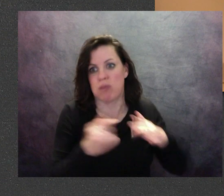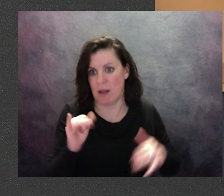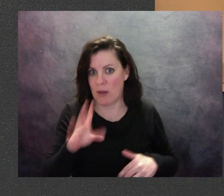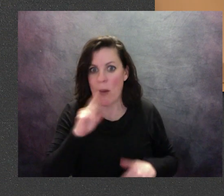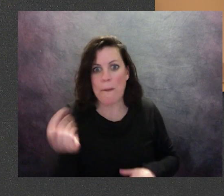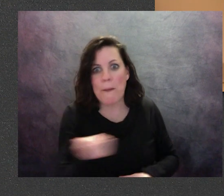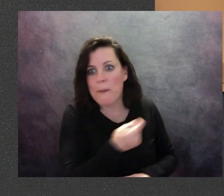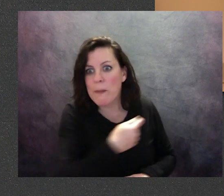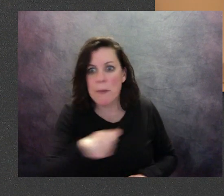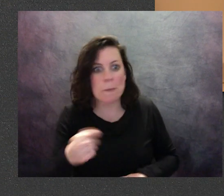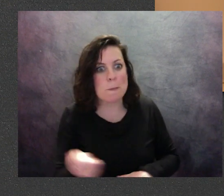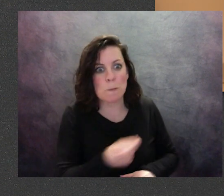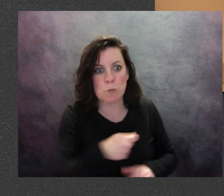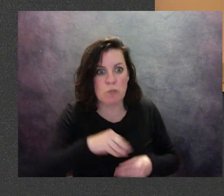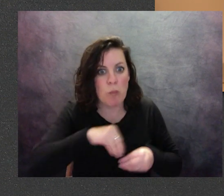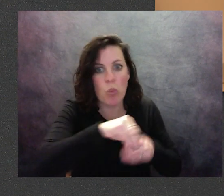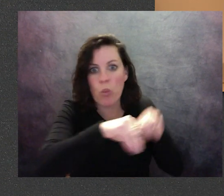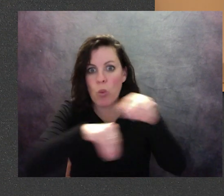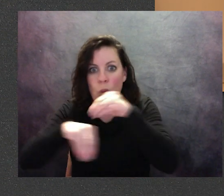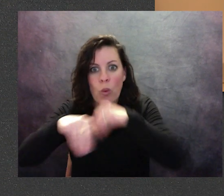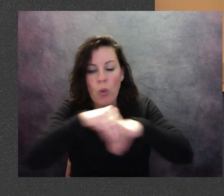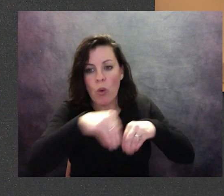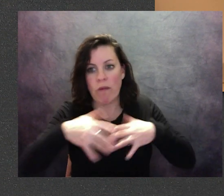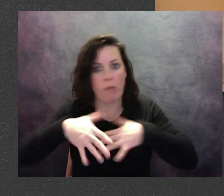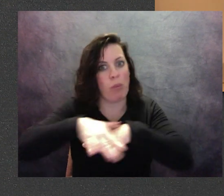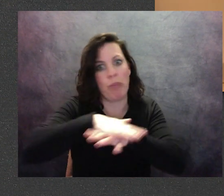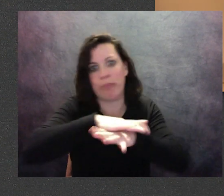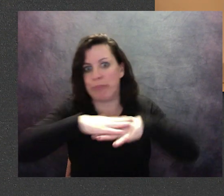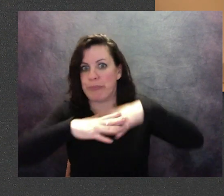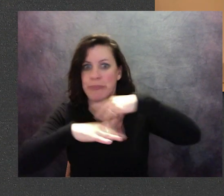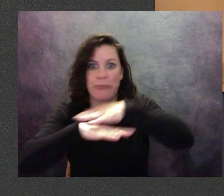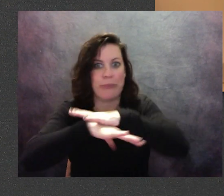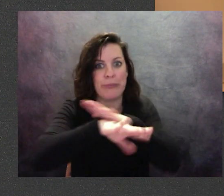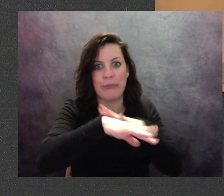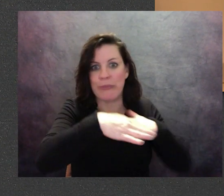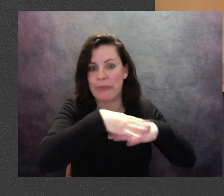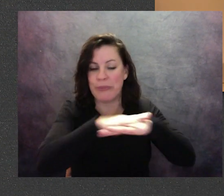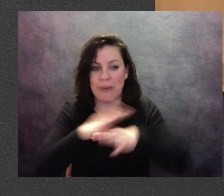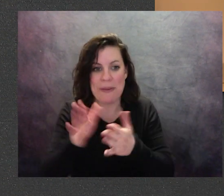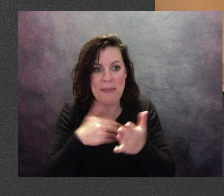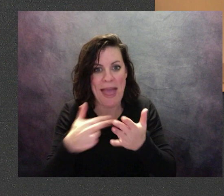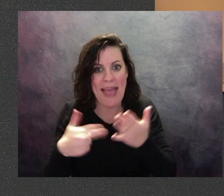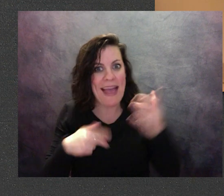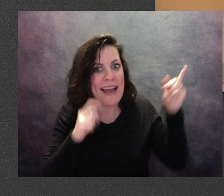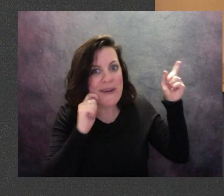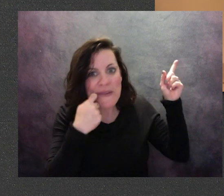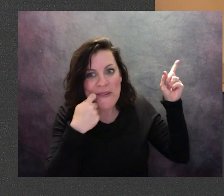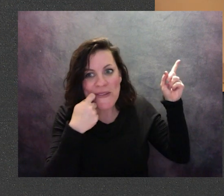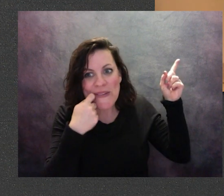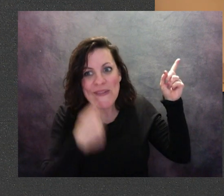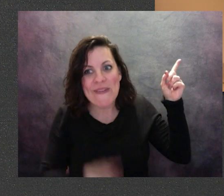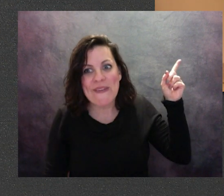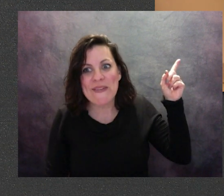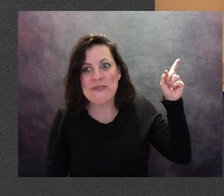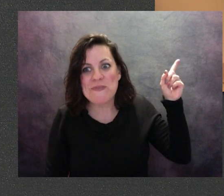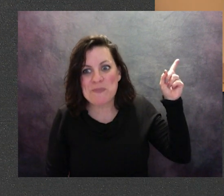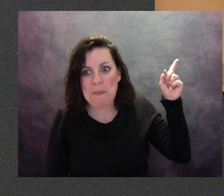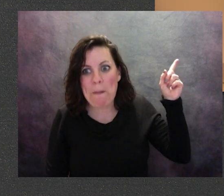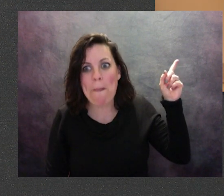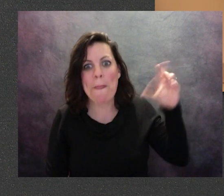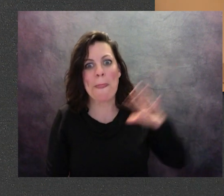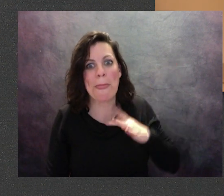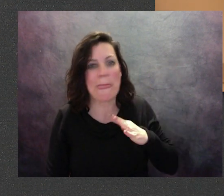metal move across the paper and make a